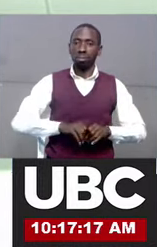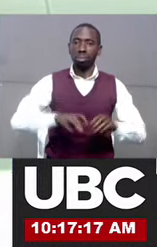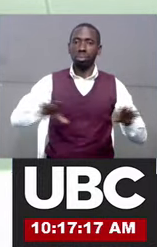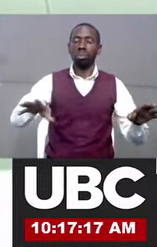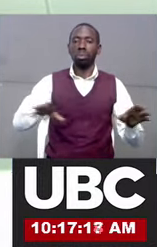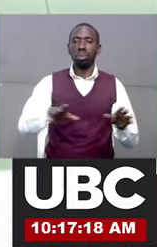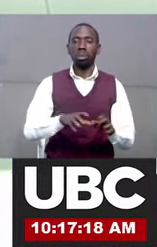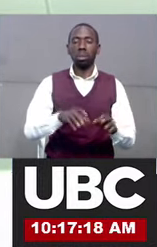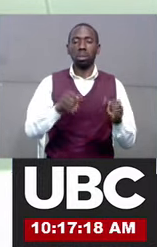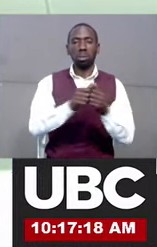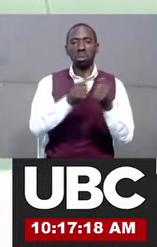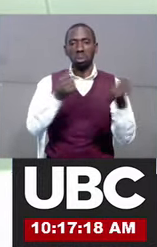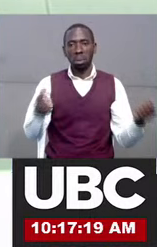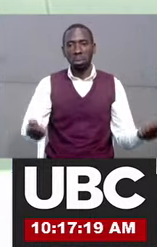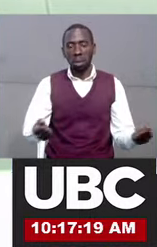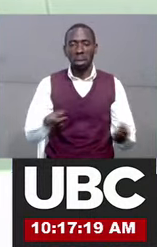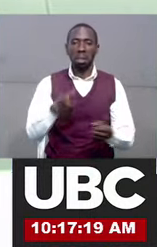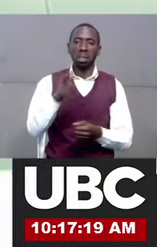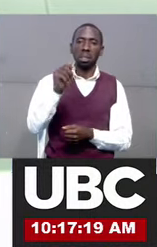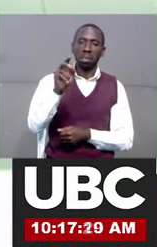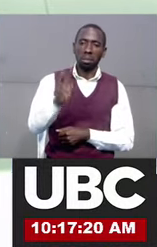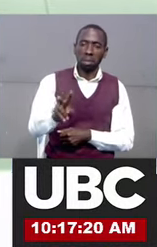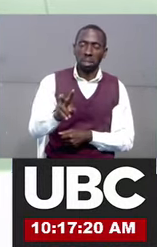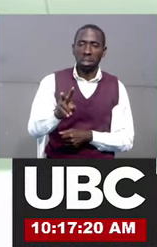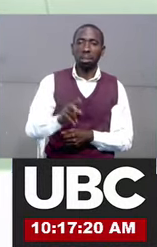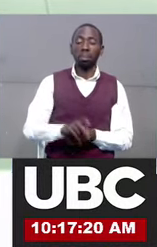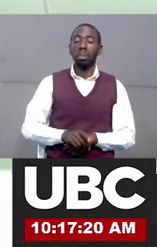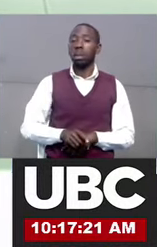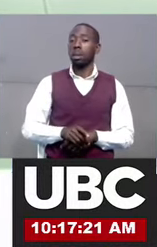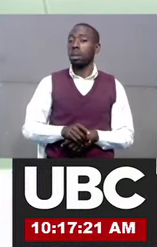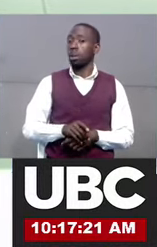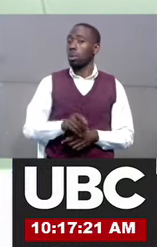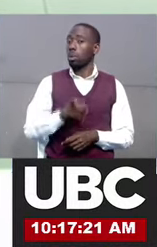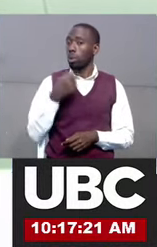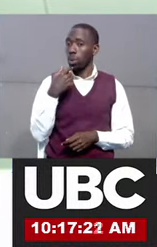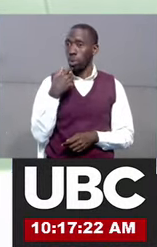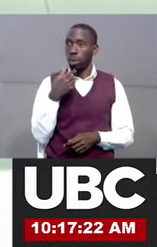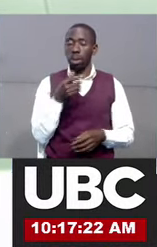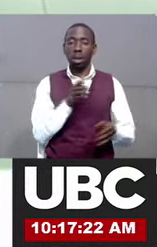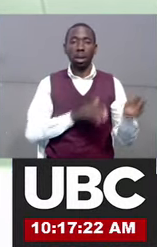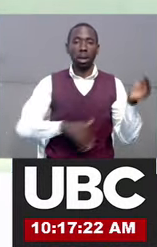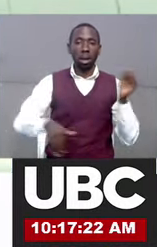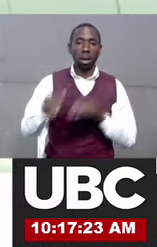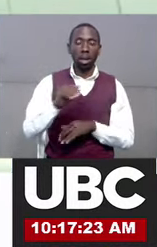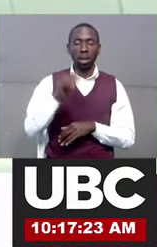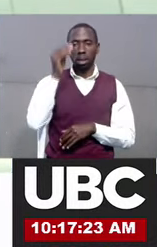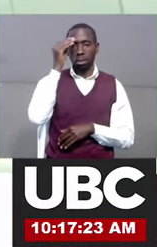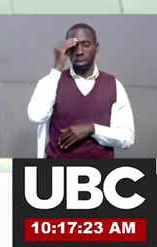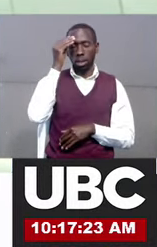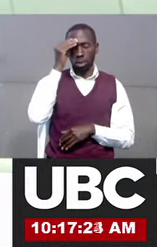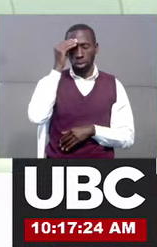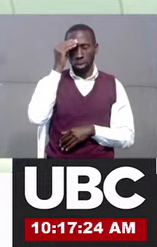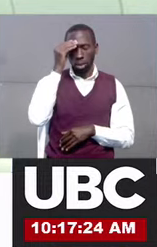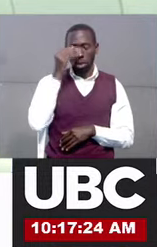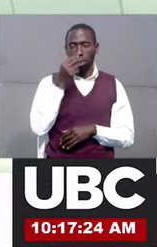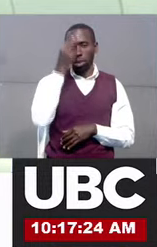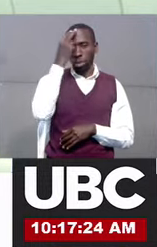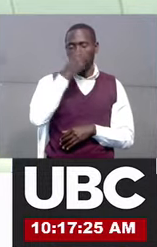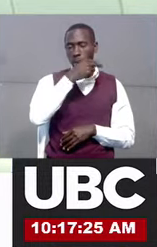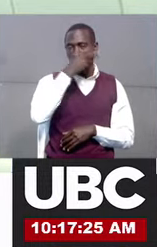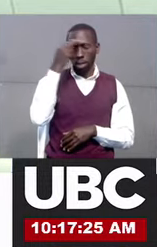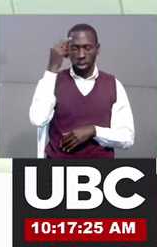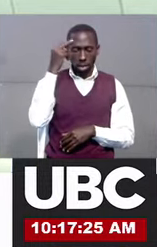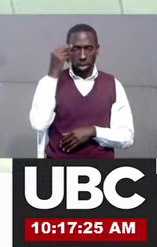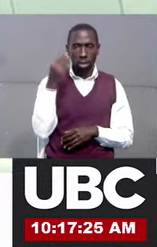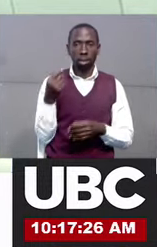different media by the Higher Education Students Board, and good enough the